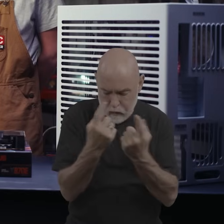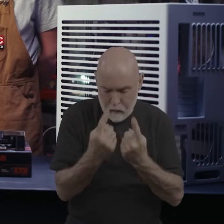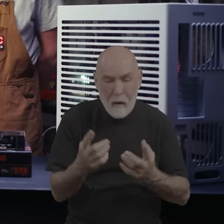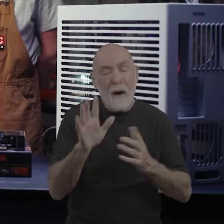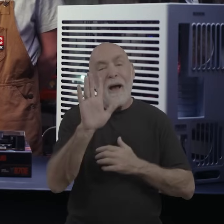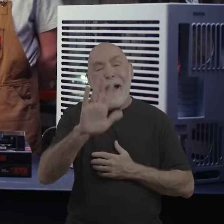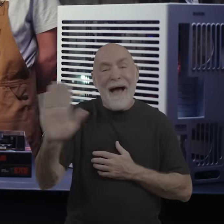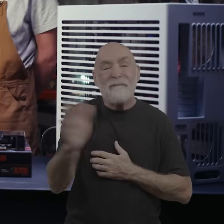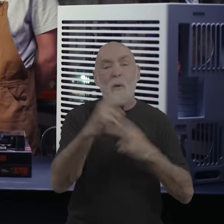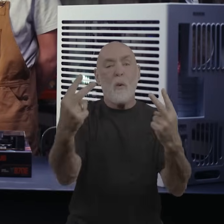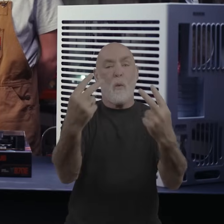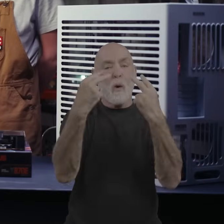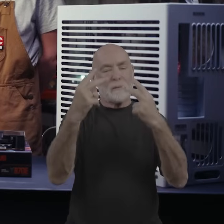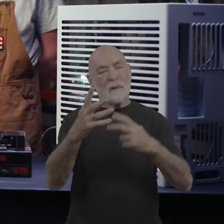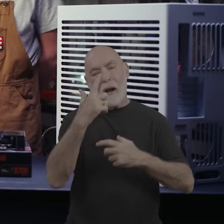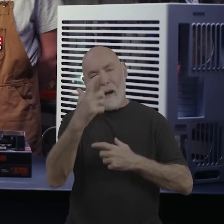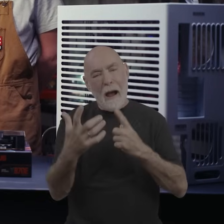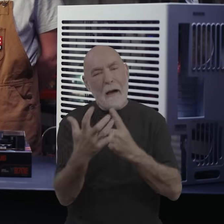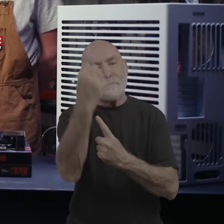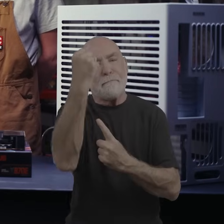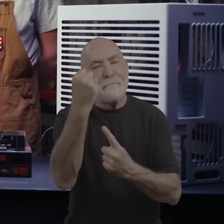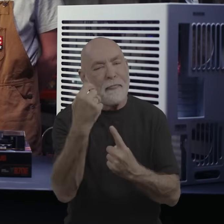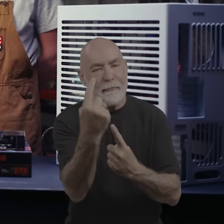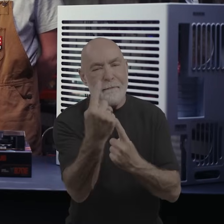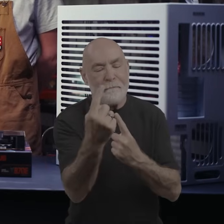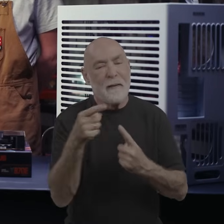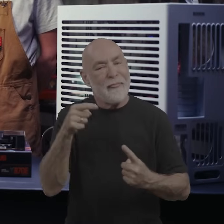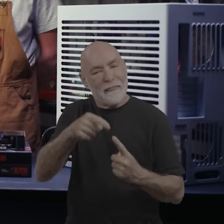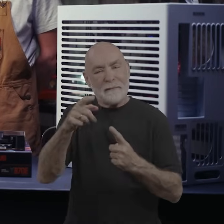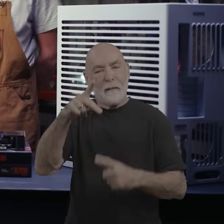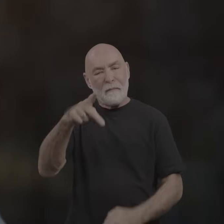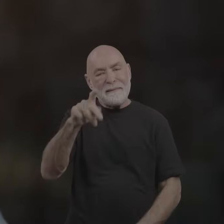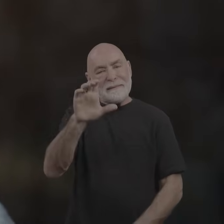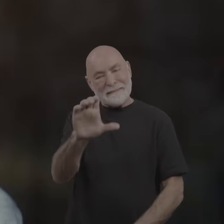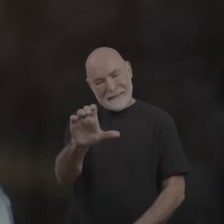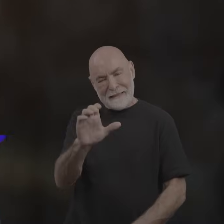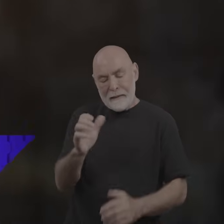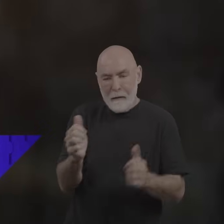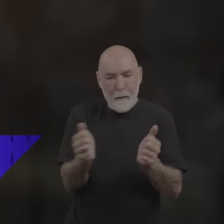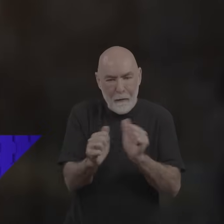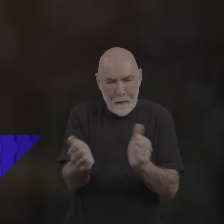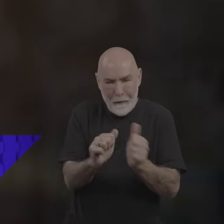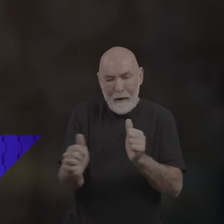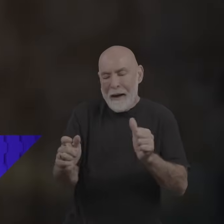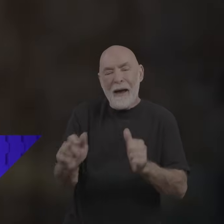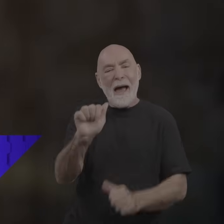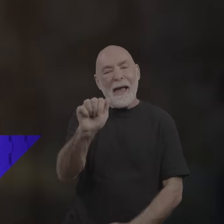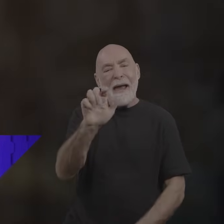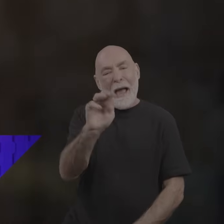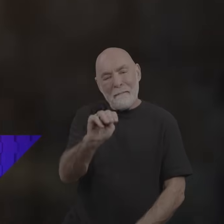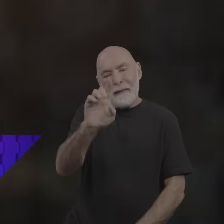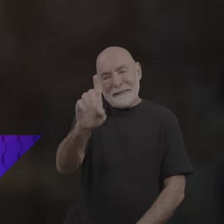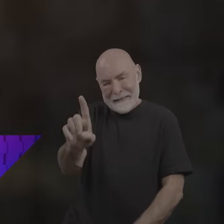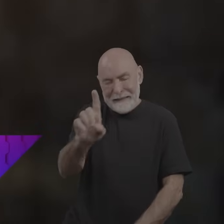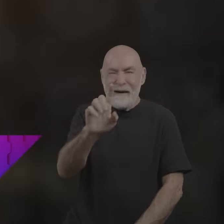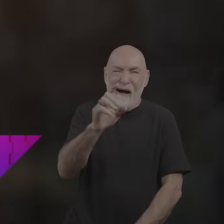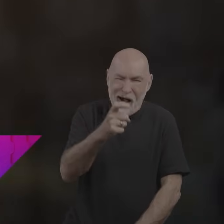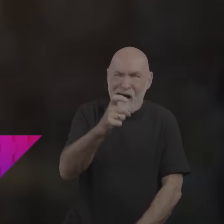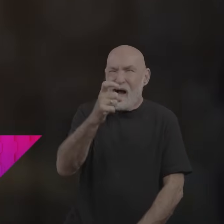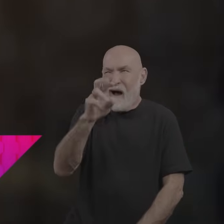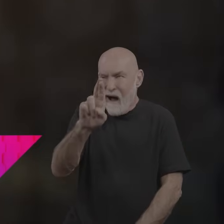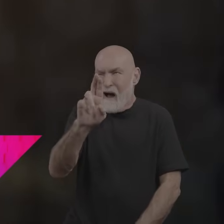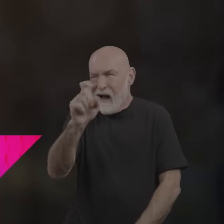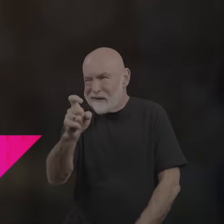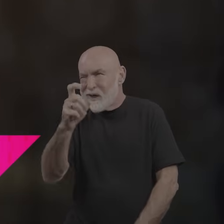PC. Even better, everyone watching will have a chance to win it for themselves. This PC will be a gaming powerhouse with an AMD Ryzen